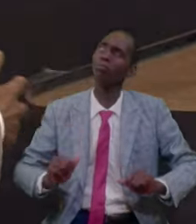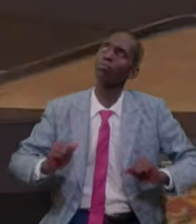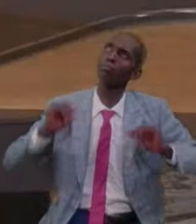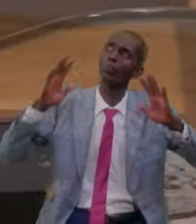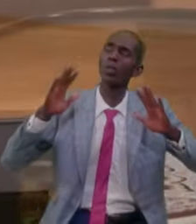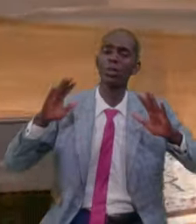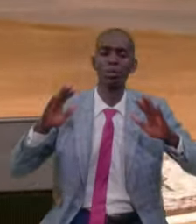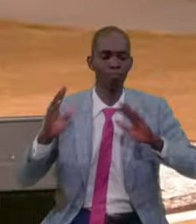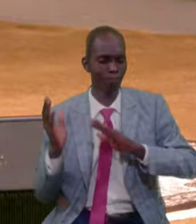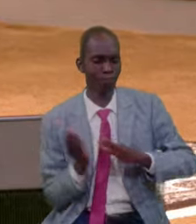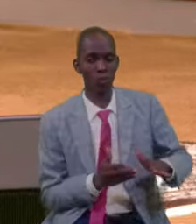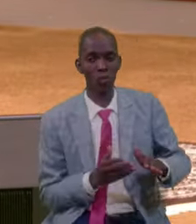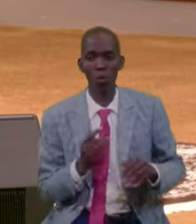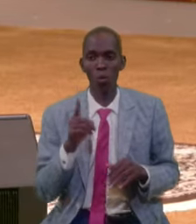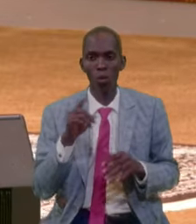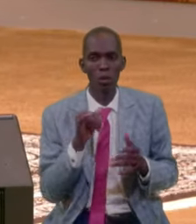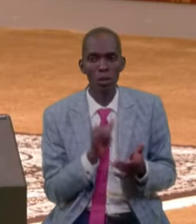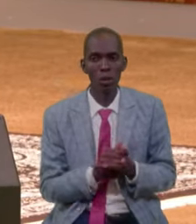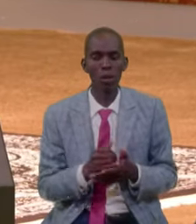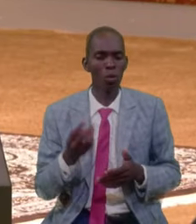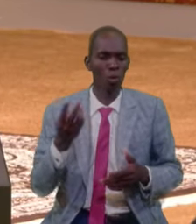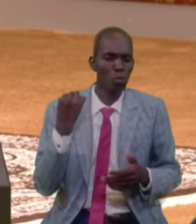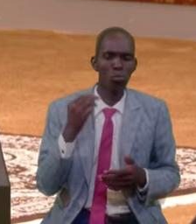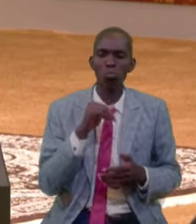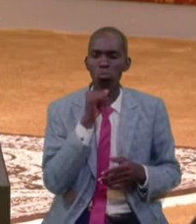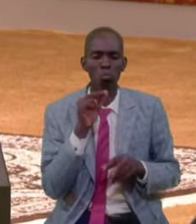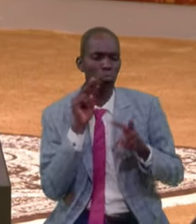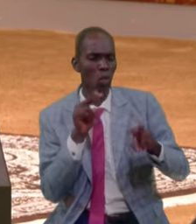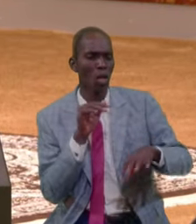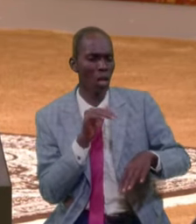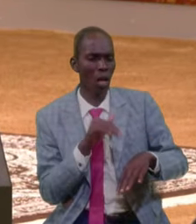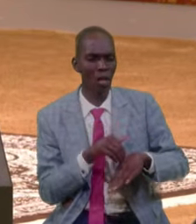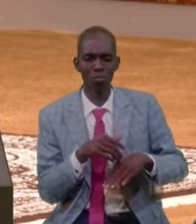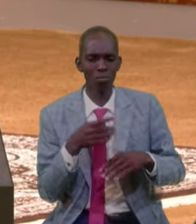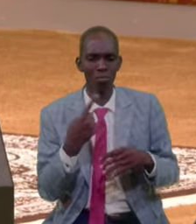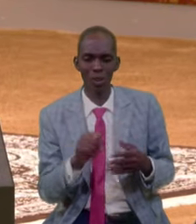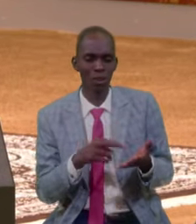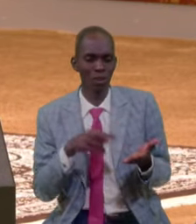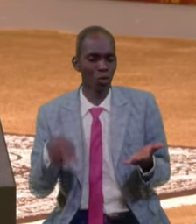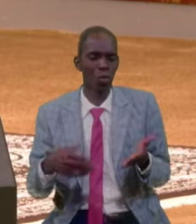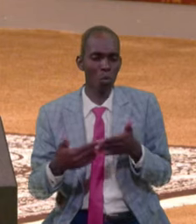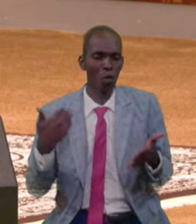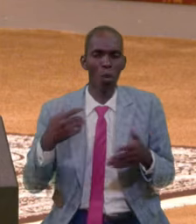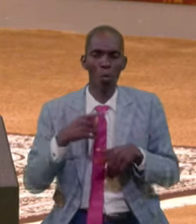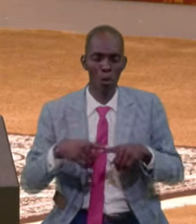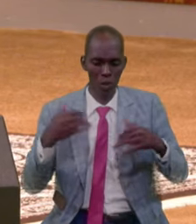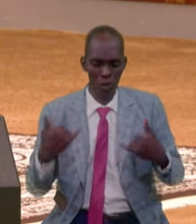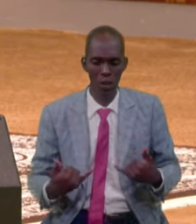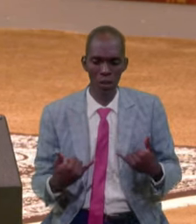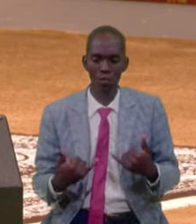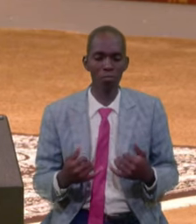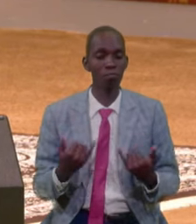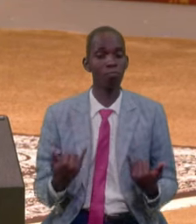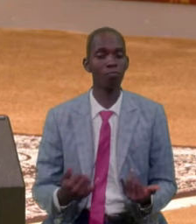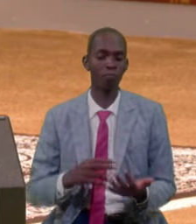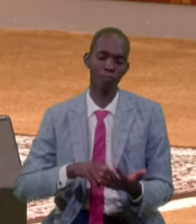at circumstances before they can manifest their love to Christ is falling. The